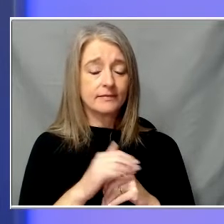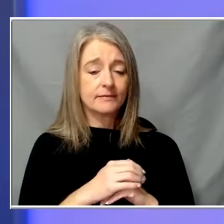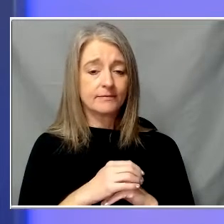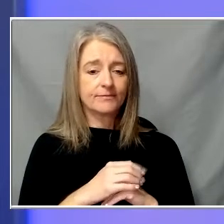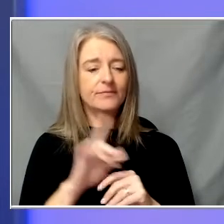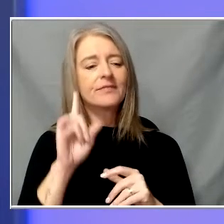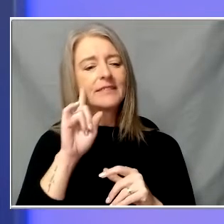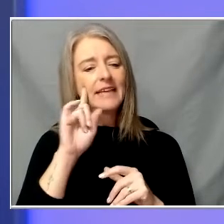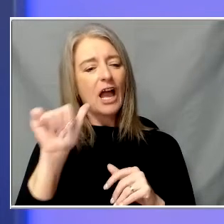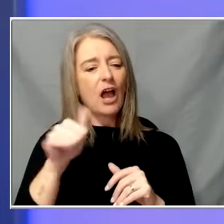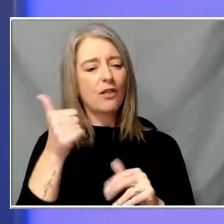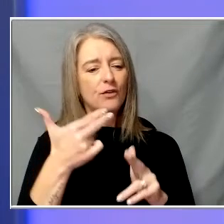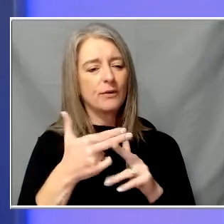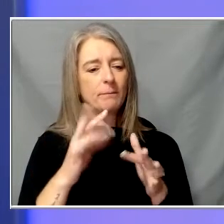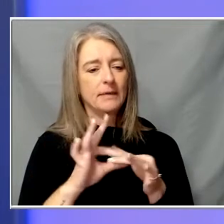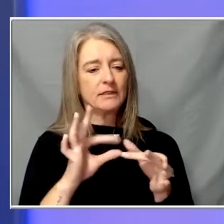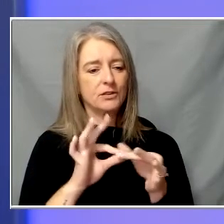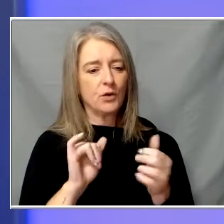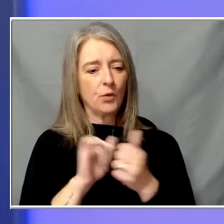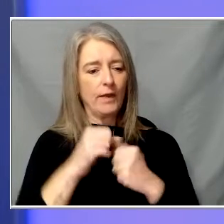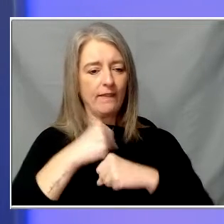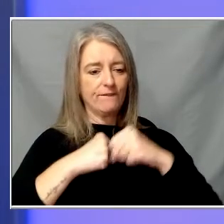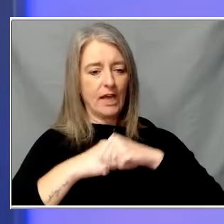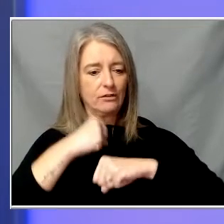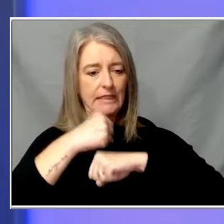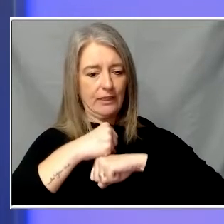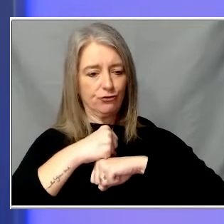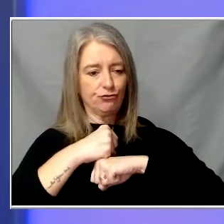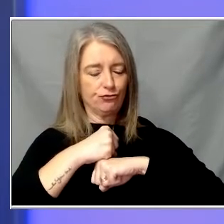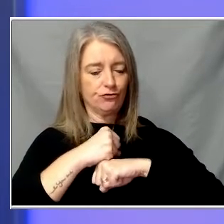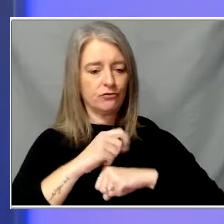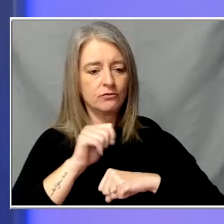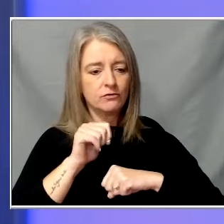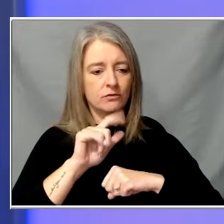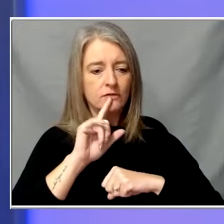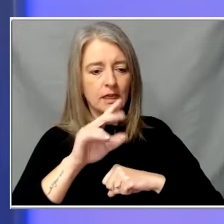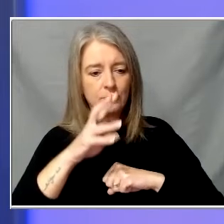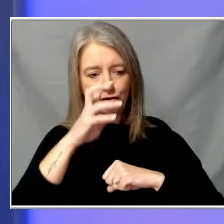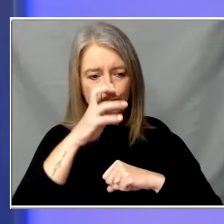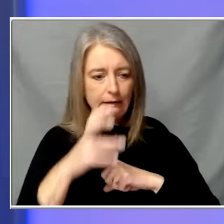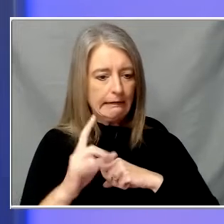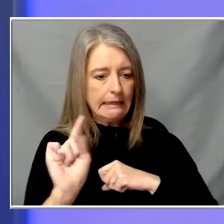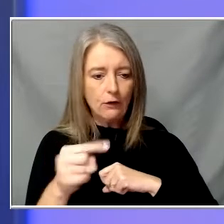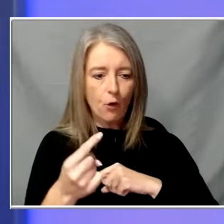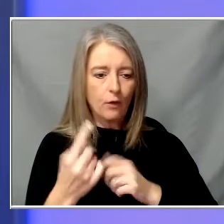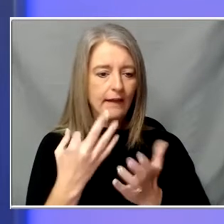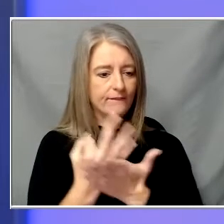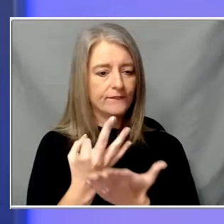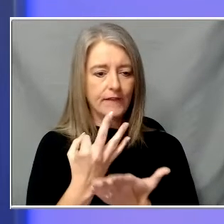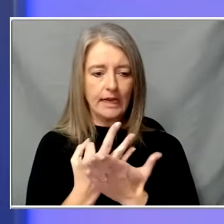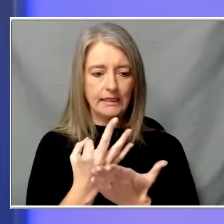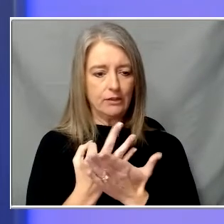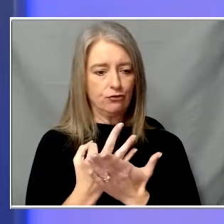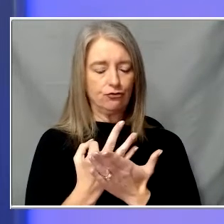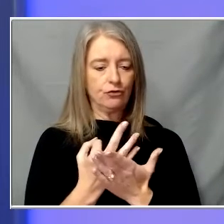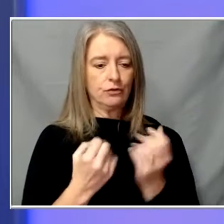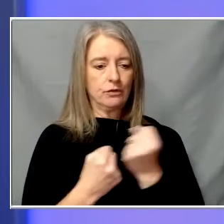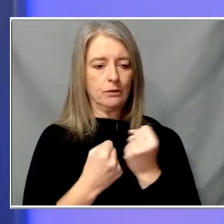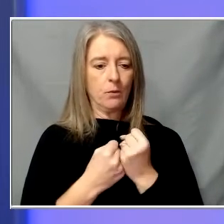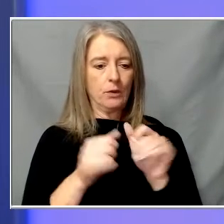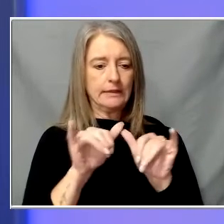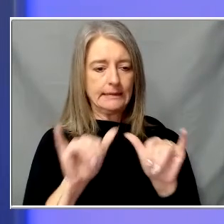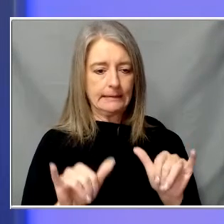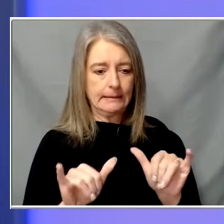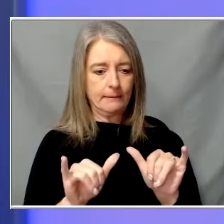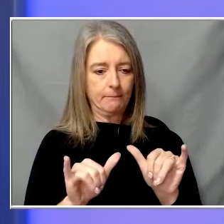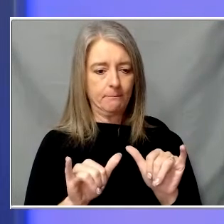that I want to mention here is with this foundation, it's not strictly just a financial support system.